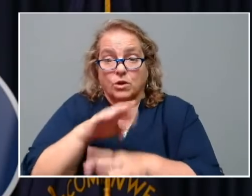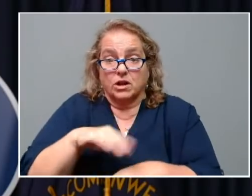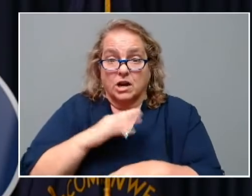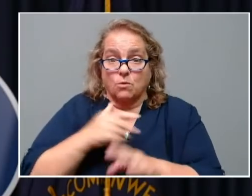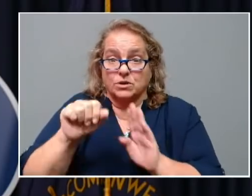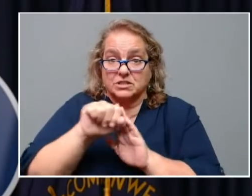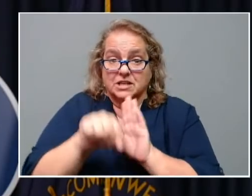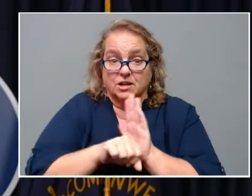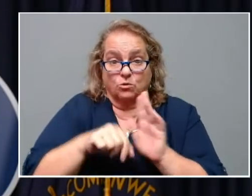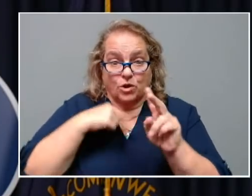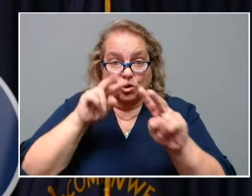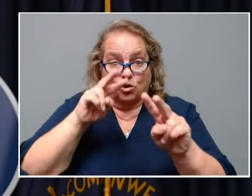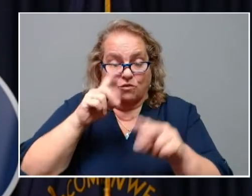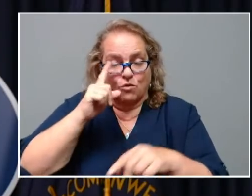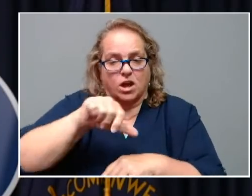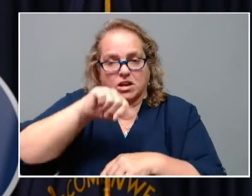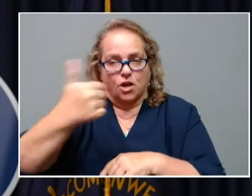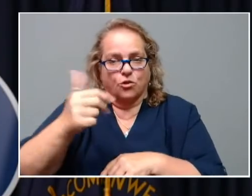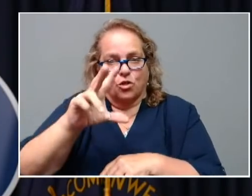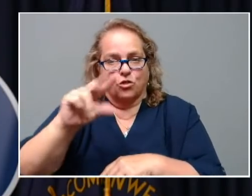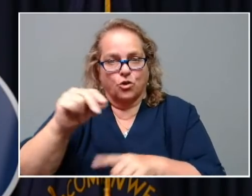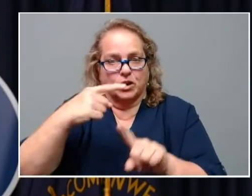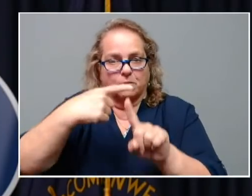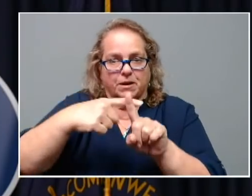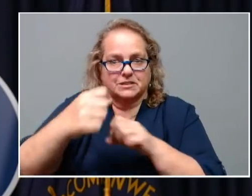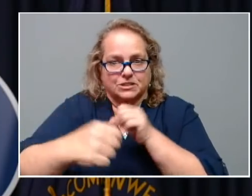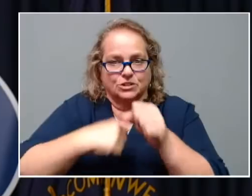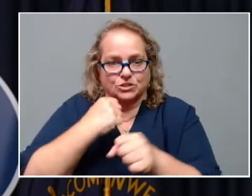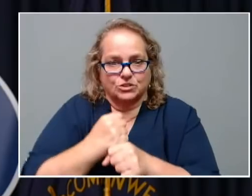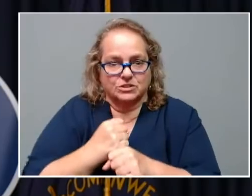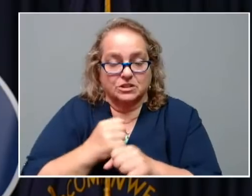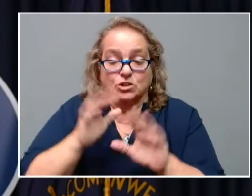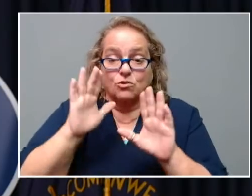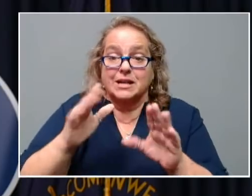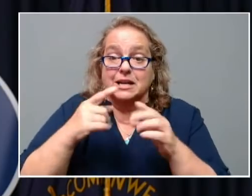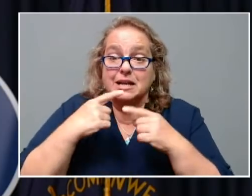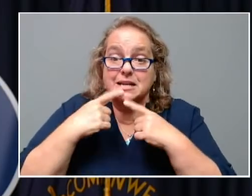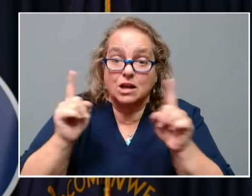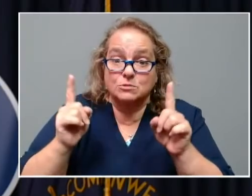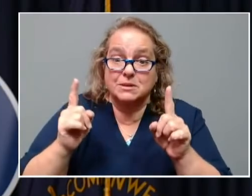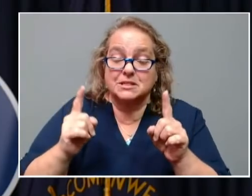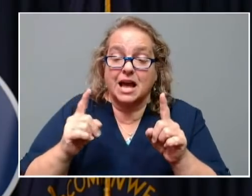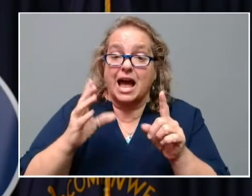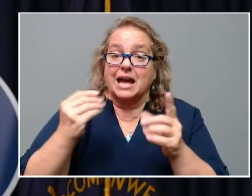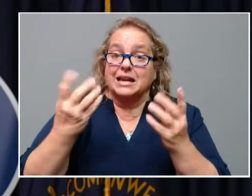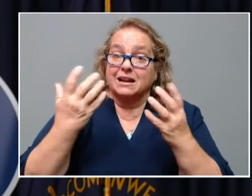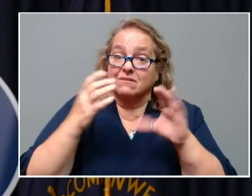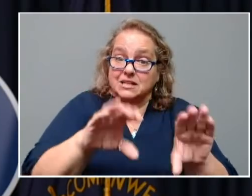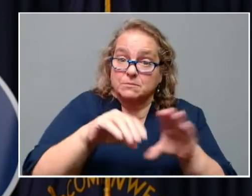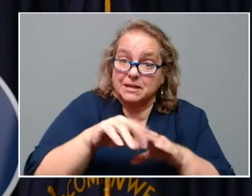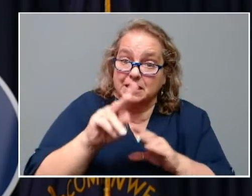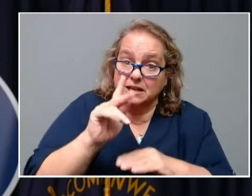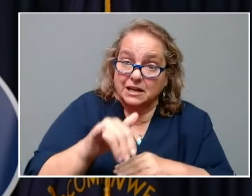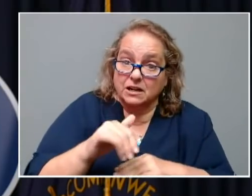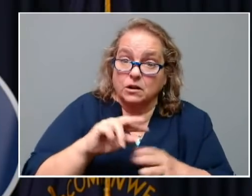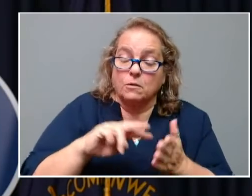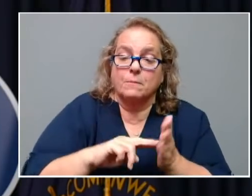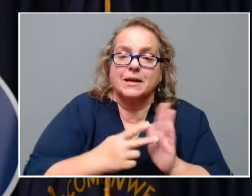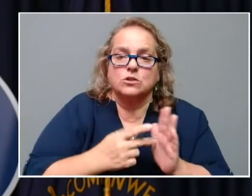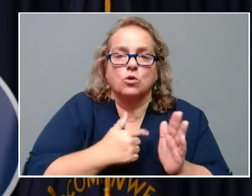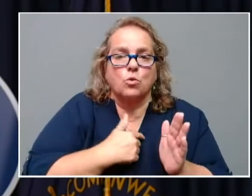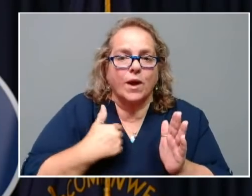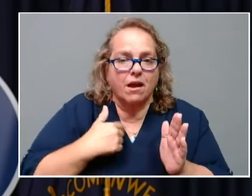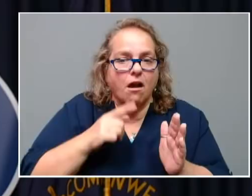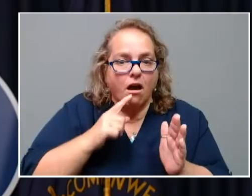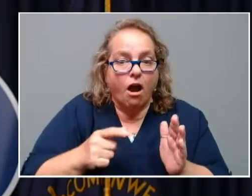30 plus years. All these great announcements and investments coming to Kentucky mean we are delivering on the promise of more